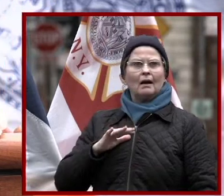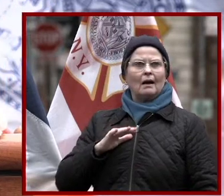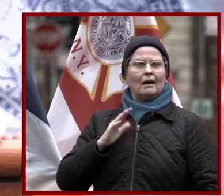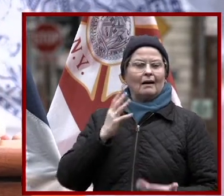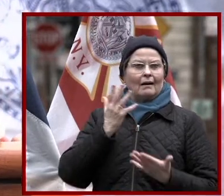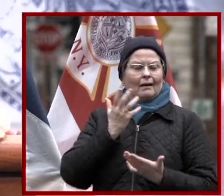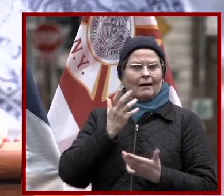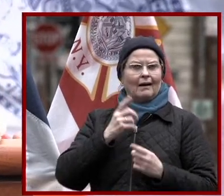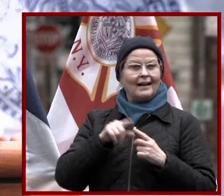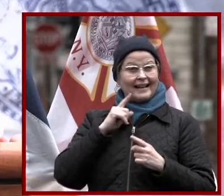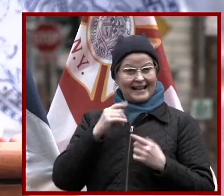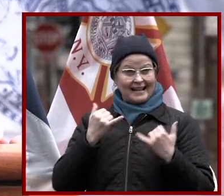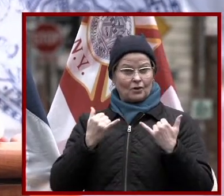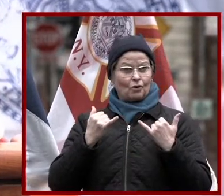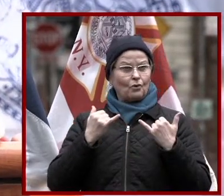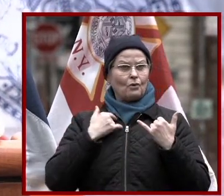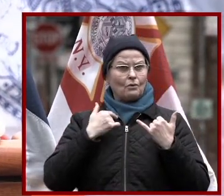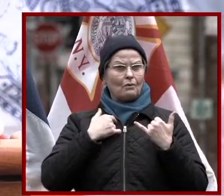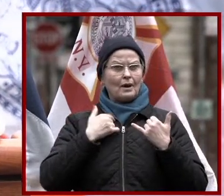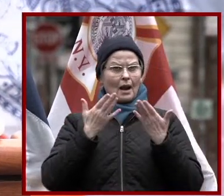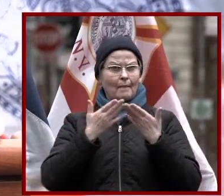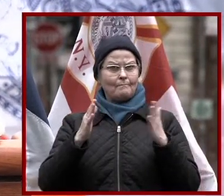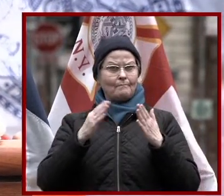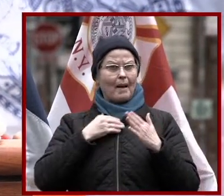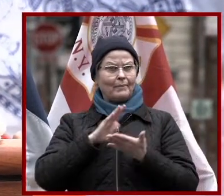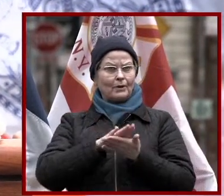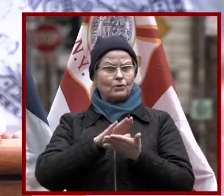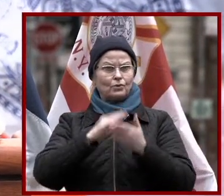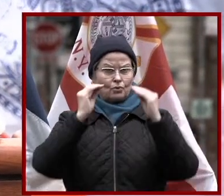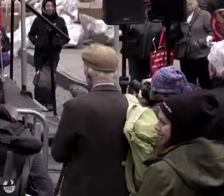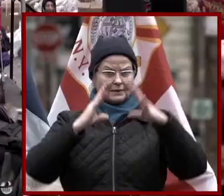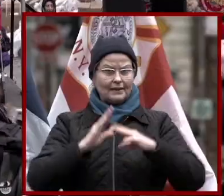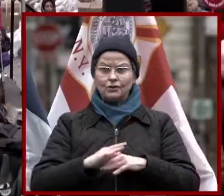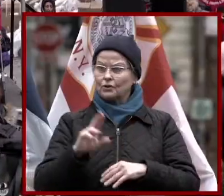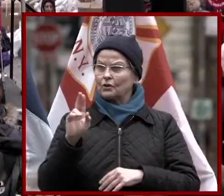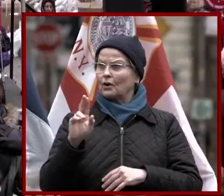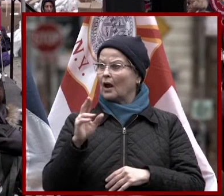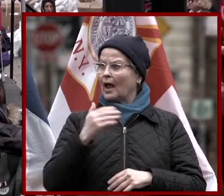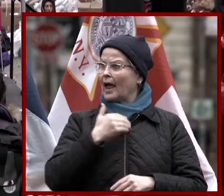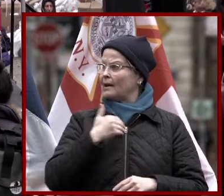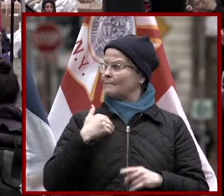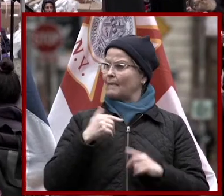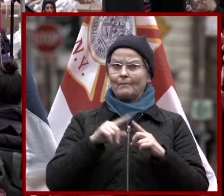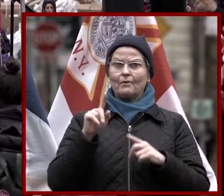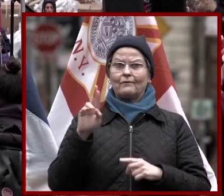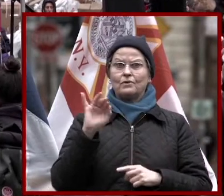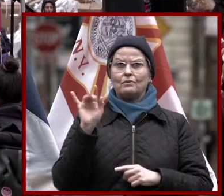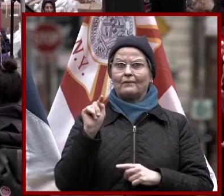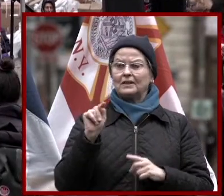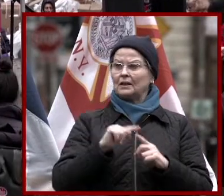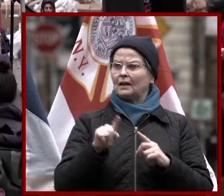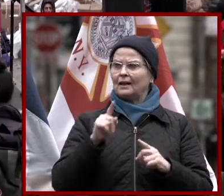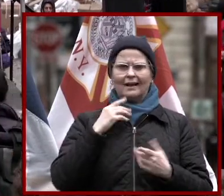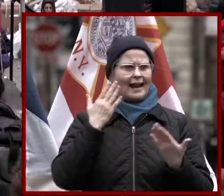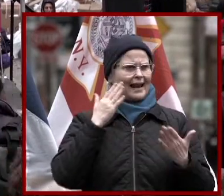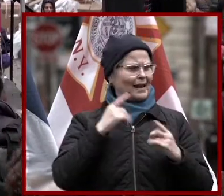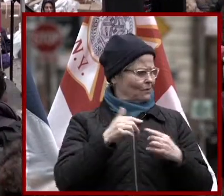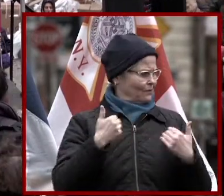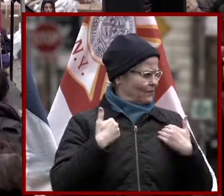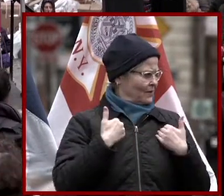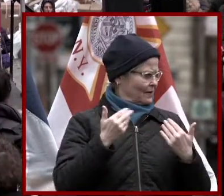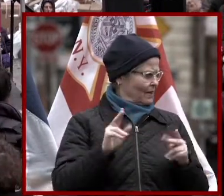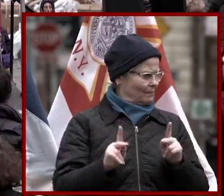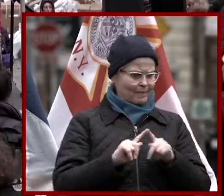know that he is a current public school teacher and U of T member? Please give it up for Jamil again. And I don't know if the young people